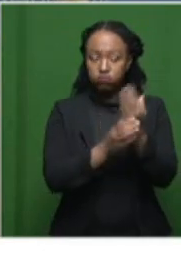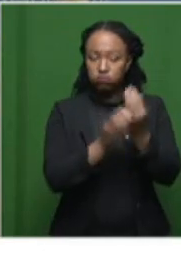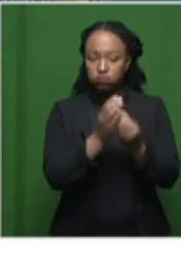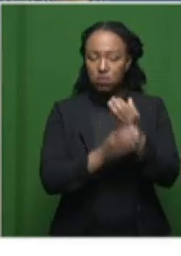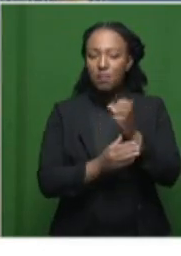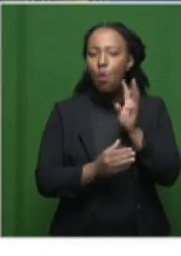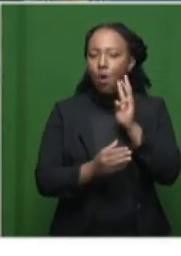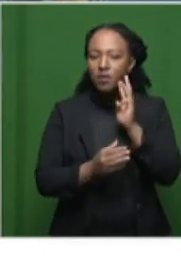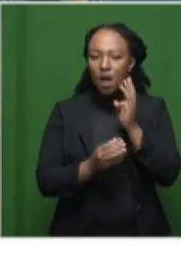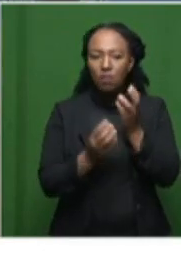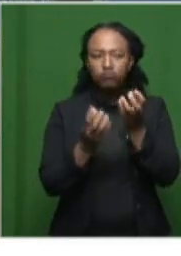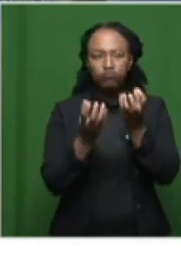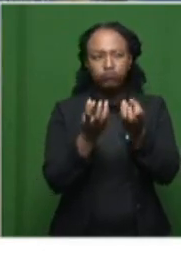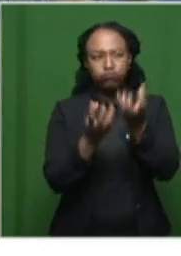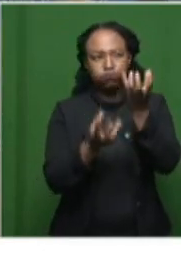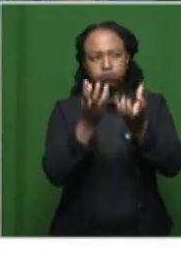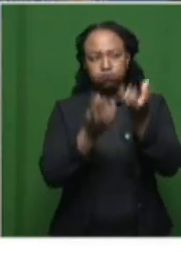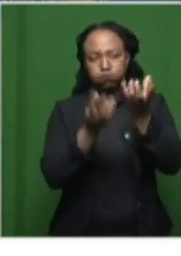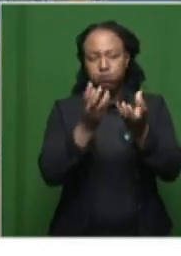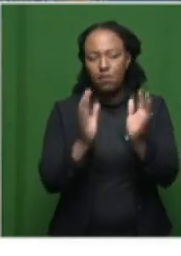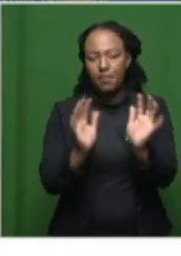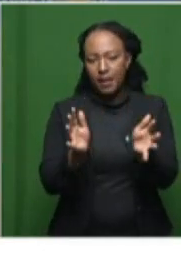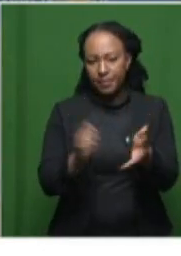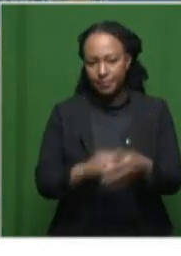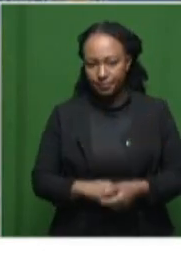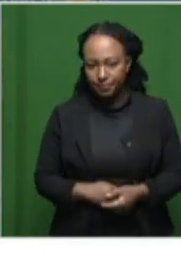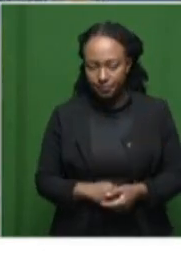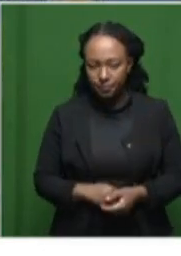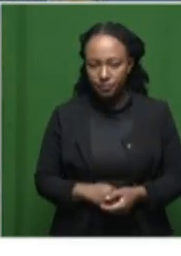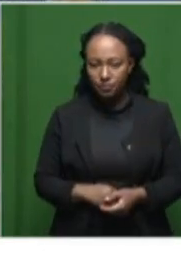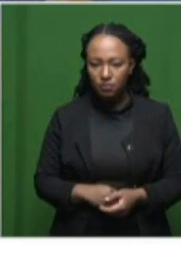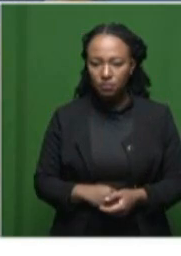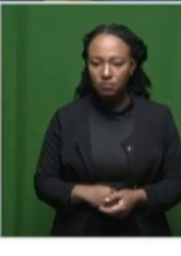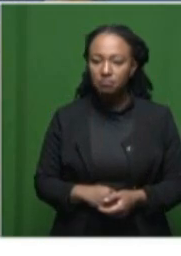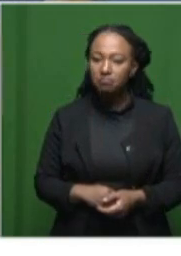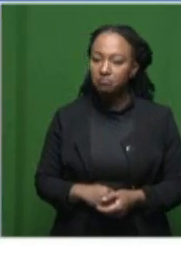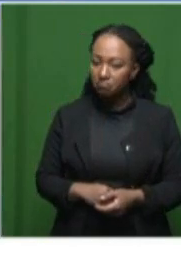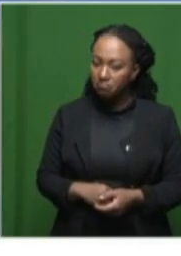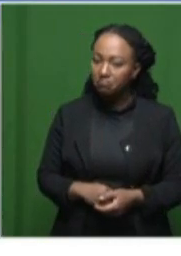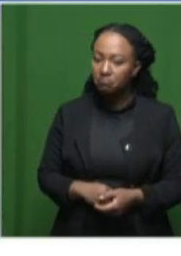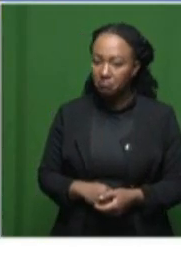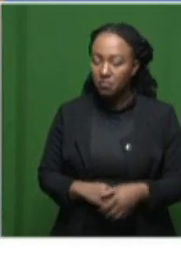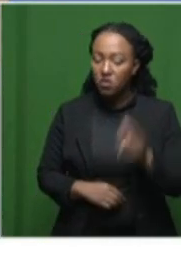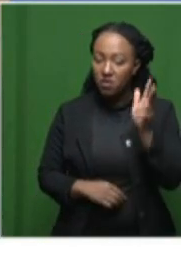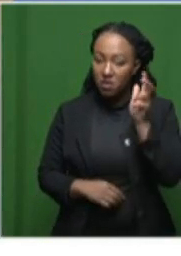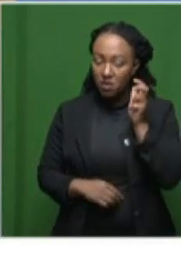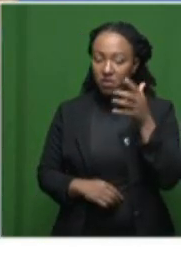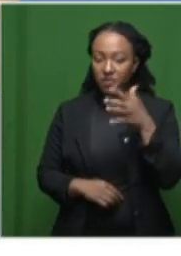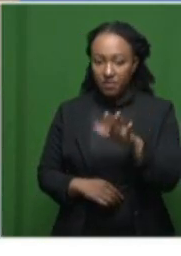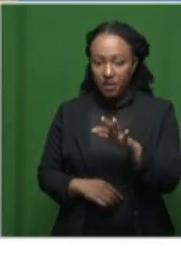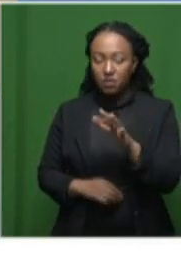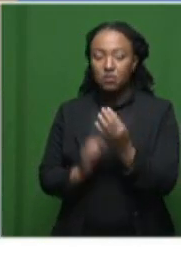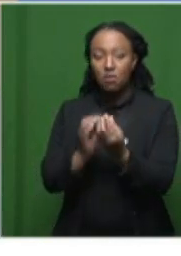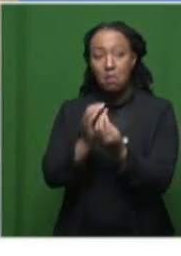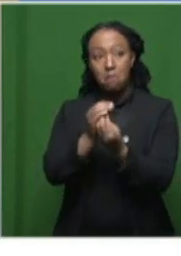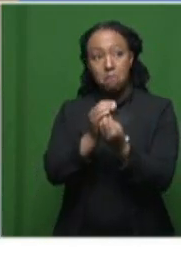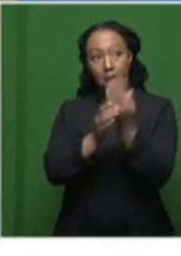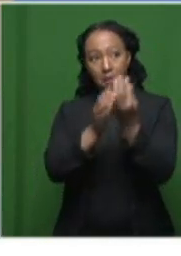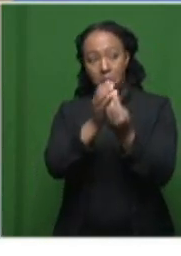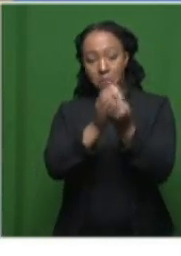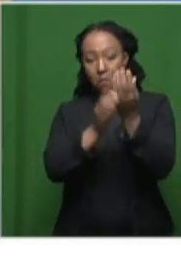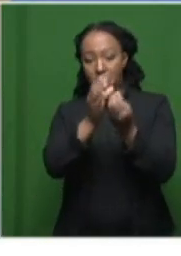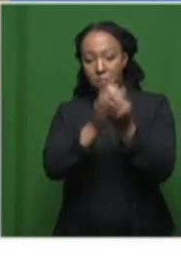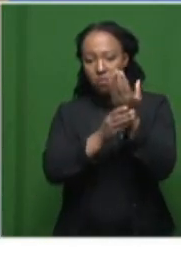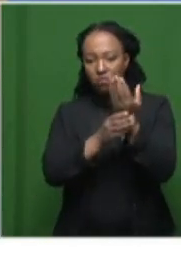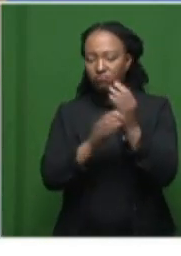is water again. Well, as you heard there, zero emissions. And I guess this is what it is all